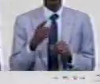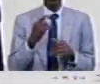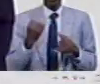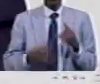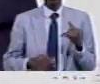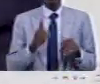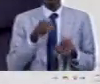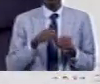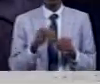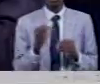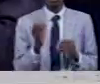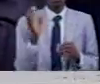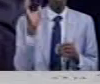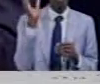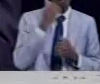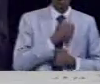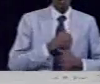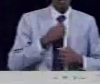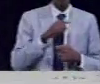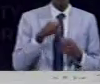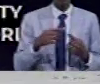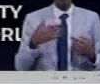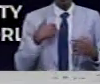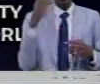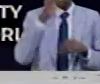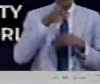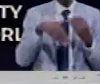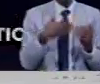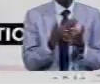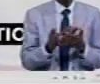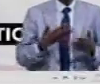liberty. Looking back at this current one, I try not to be